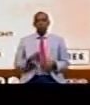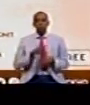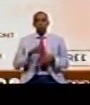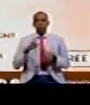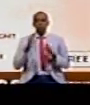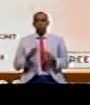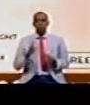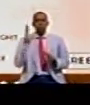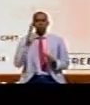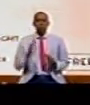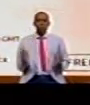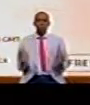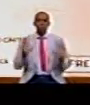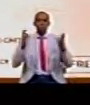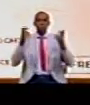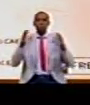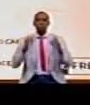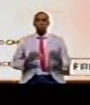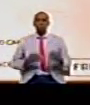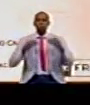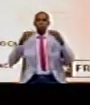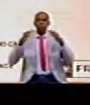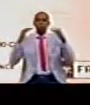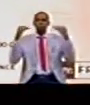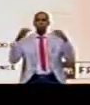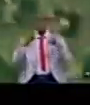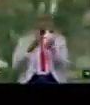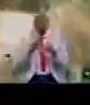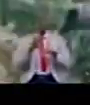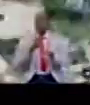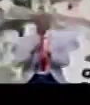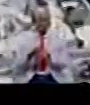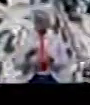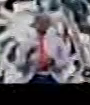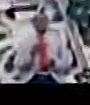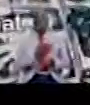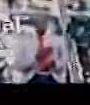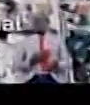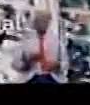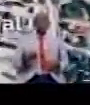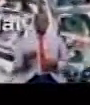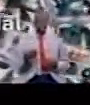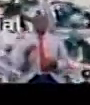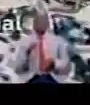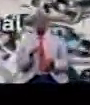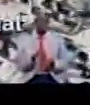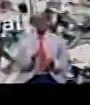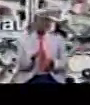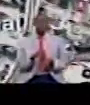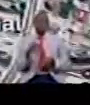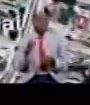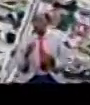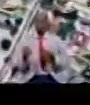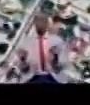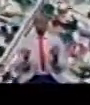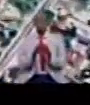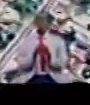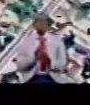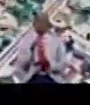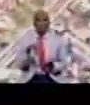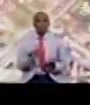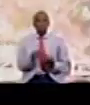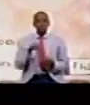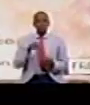name. We worship you, Lord. We bless your name, O Lord. We adore you. We give you the glory. We give